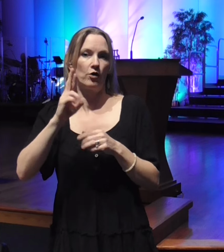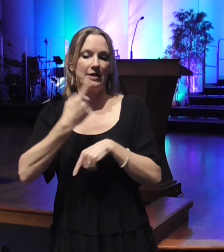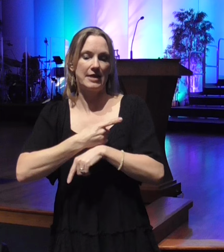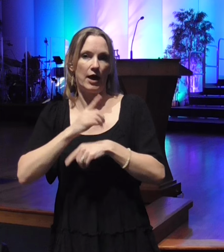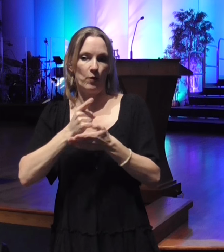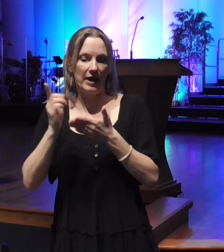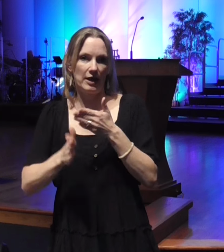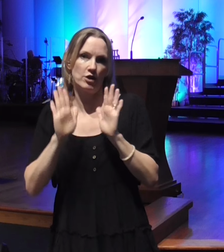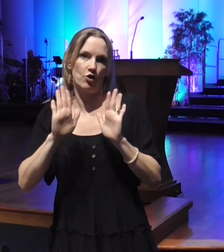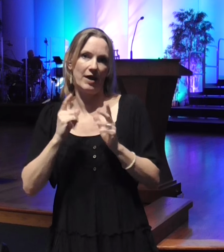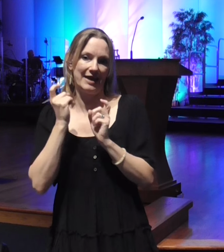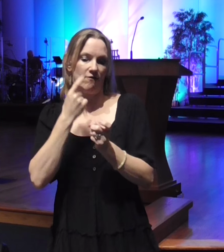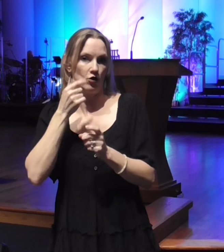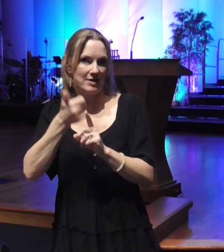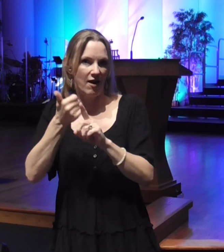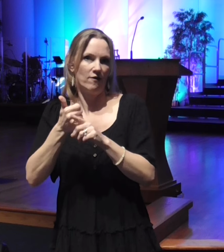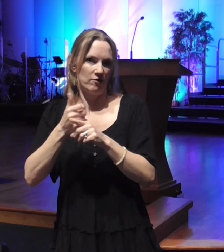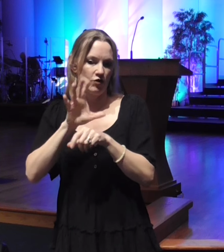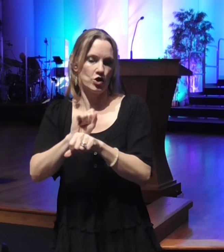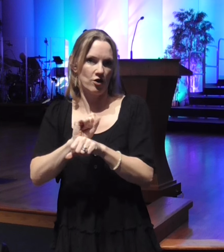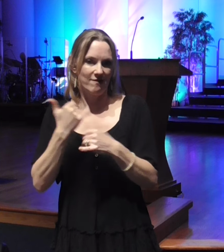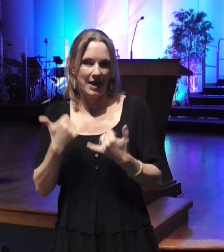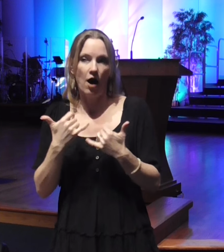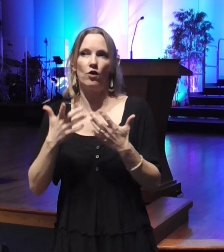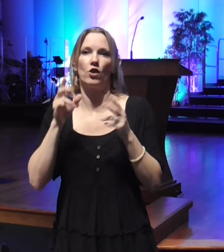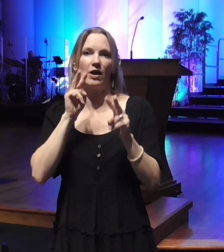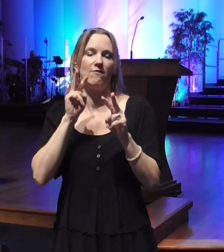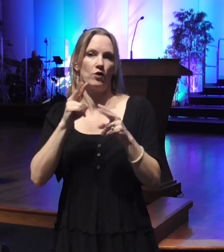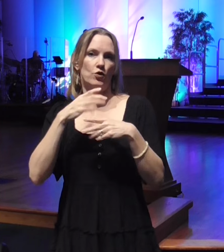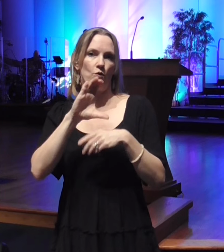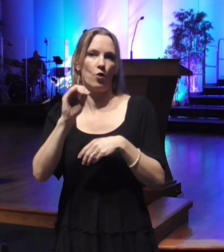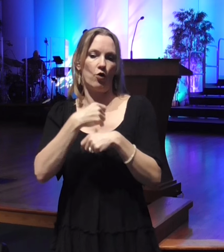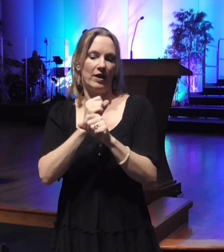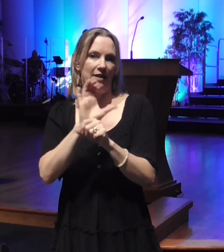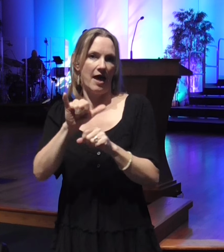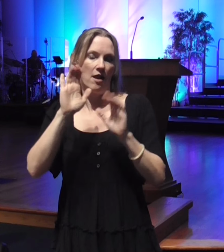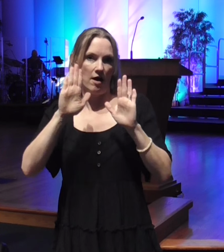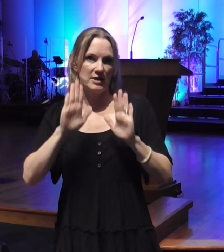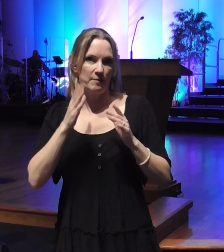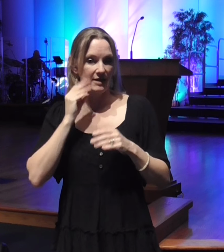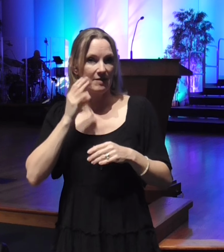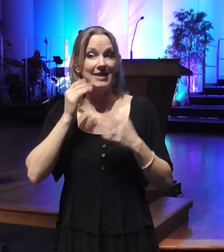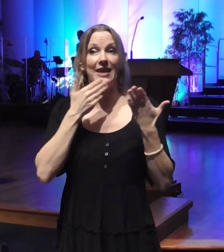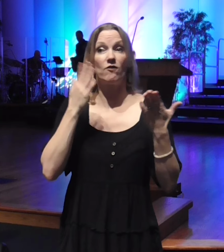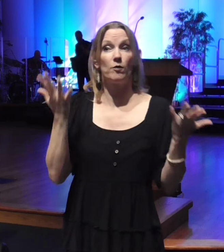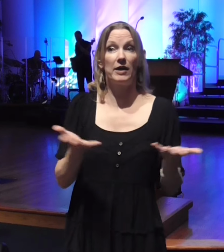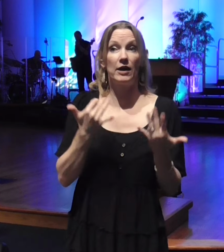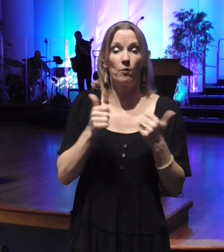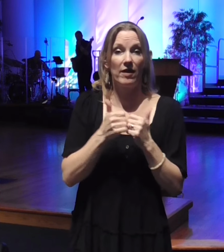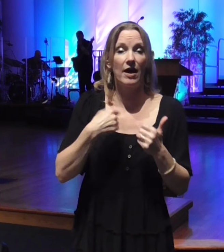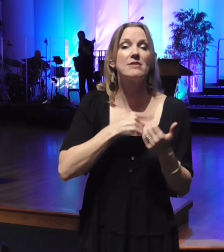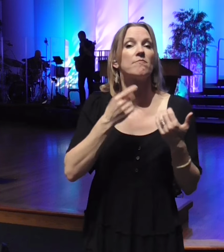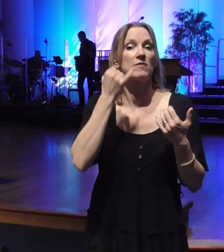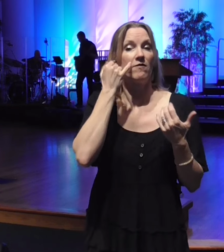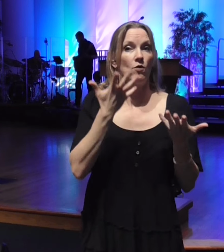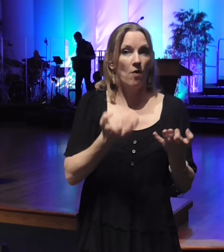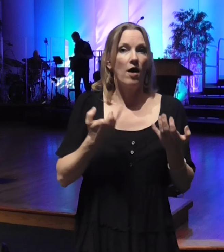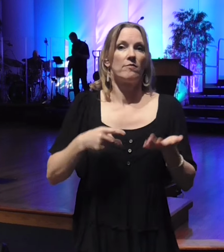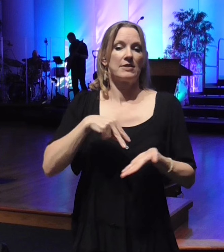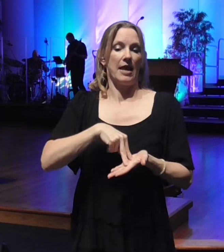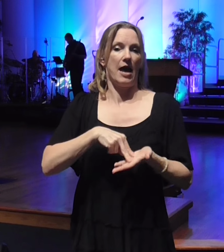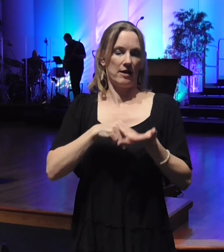It's a great gift to yourself to book it now, and we're looking forward to co-creating that awesome experience. Thanks for being here, everybody. If you'd like, we're going to stand and say a